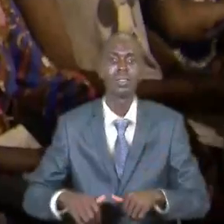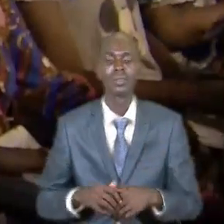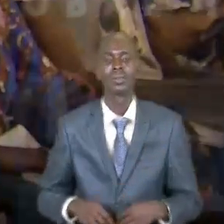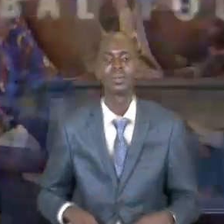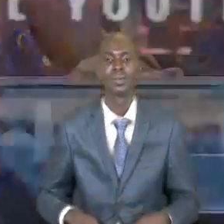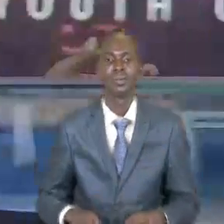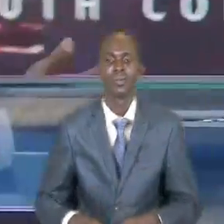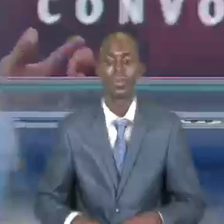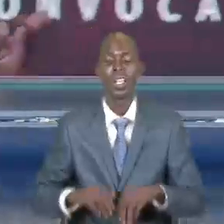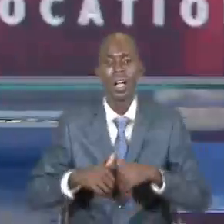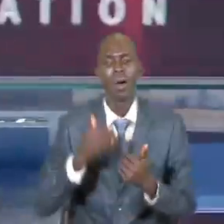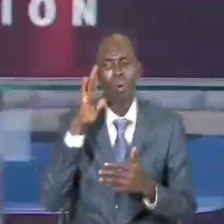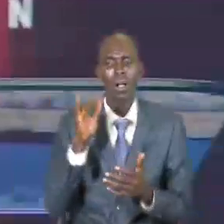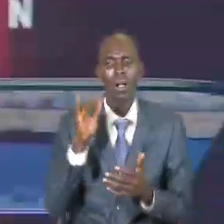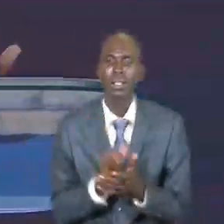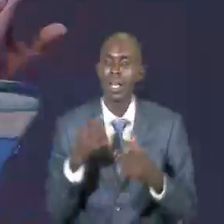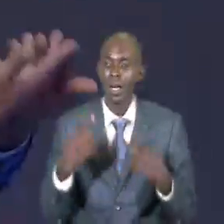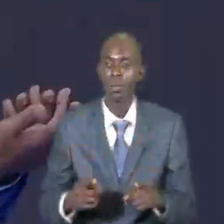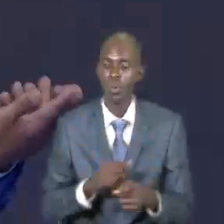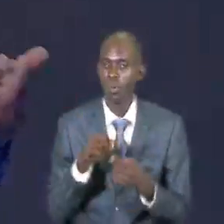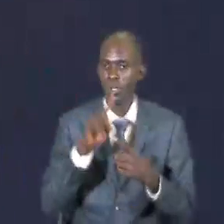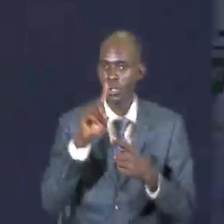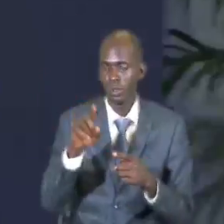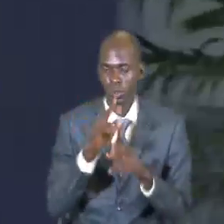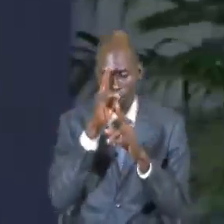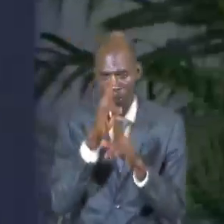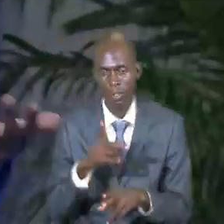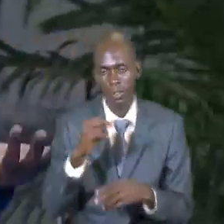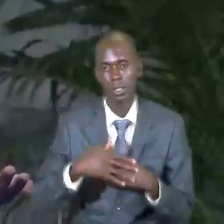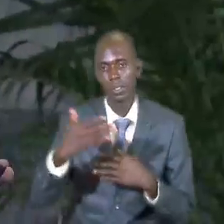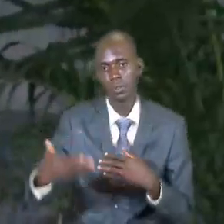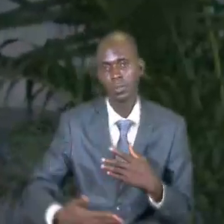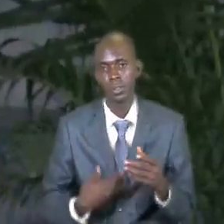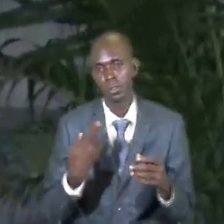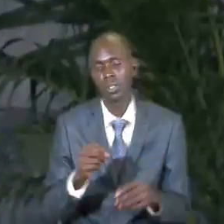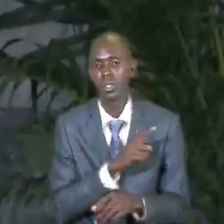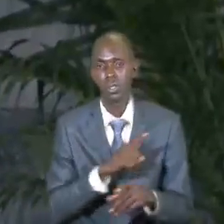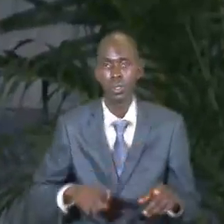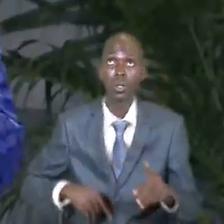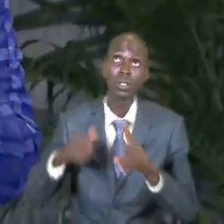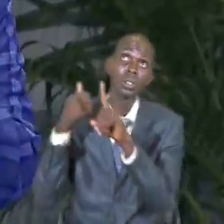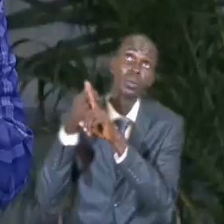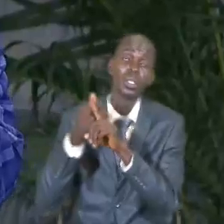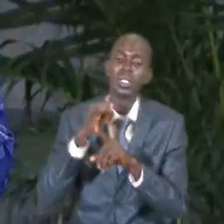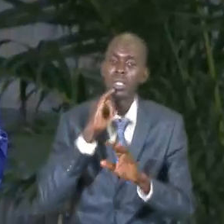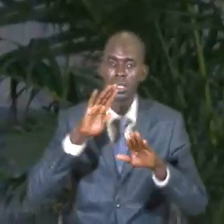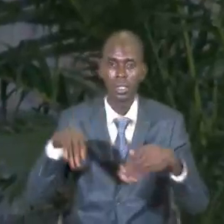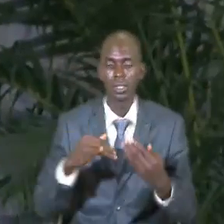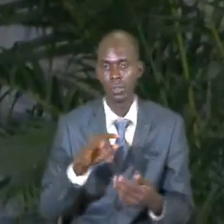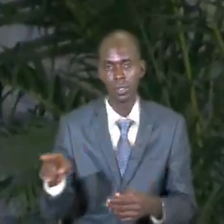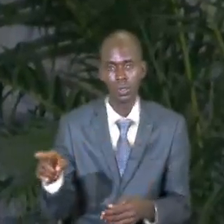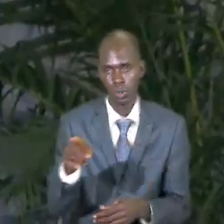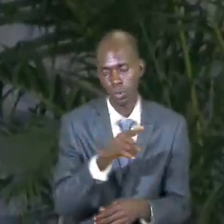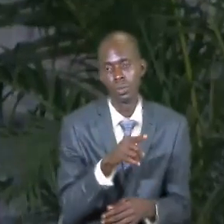When you honor the invitation that the Lord Himself is giving you. And then in that invitation,